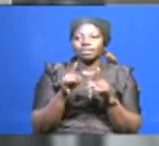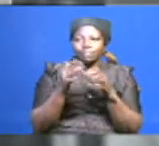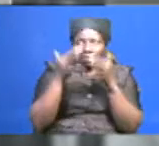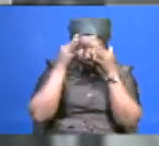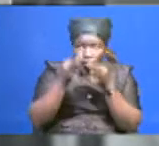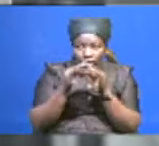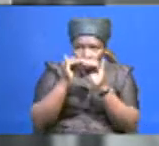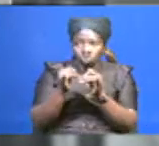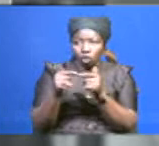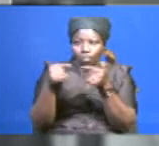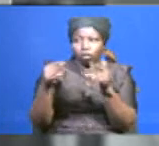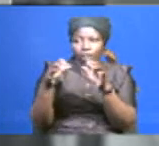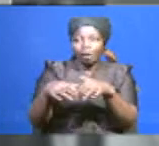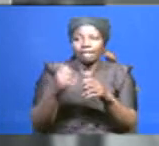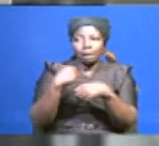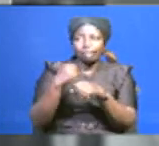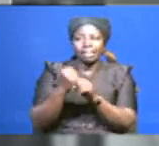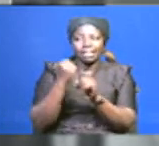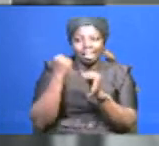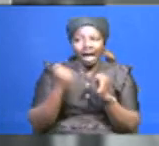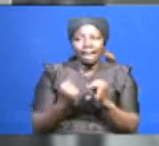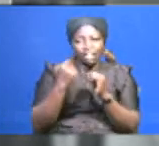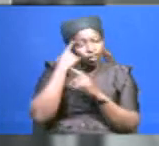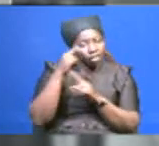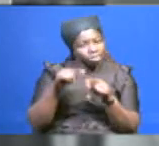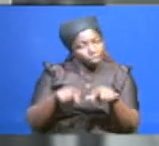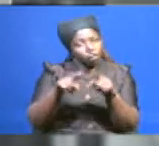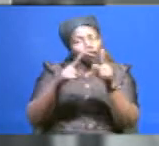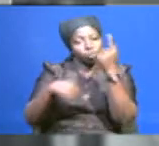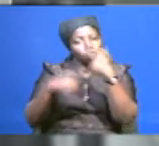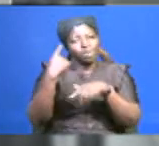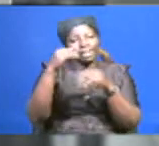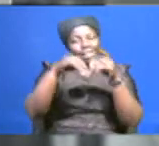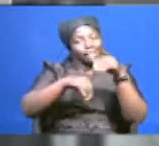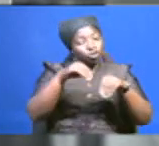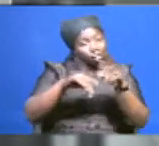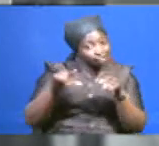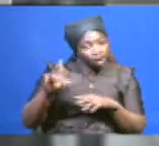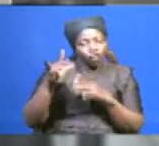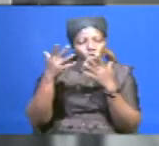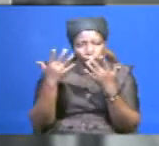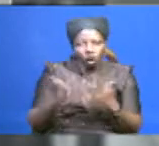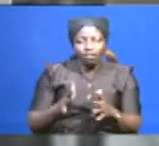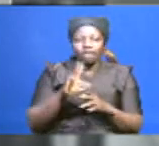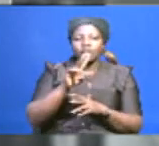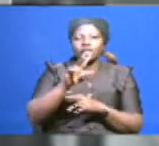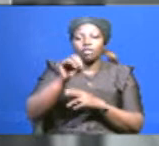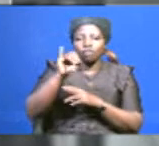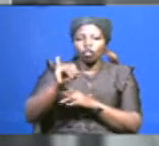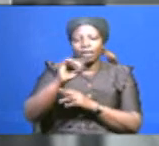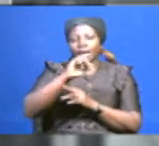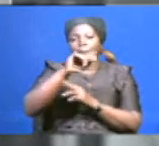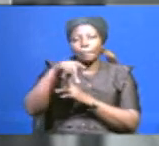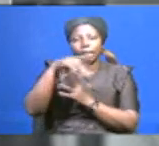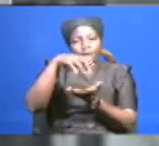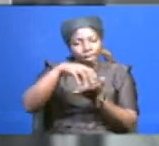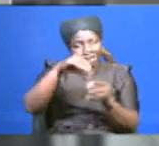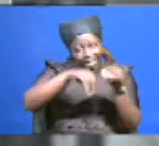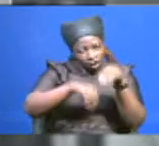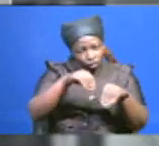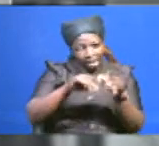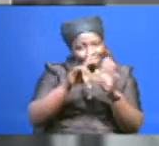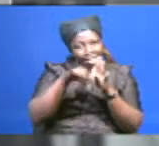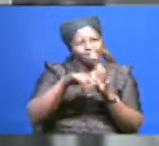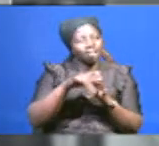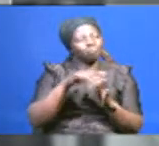for them to win the elections. Mamunga himself lost in the Voi parliamentary election. He then retired from